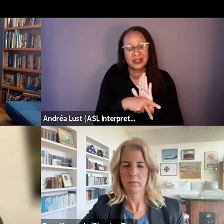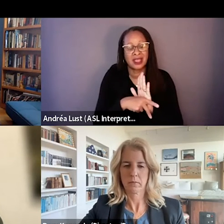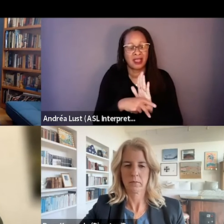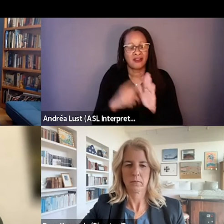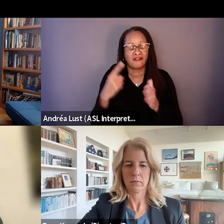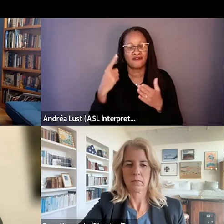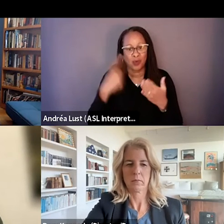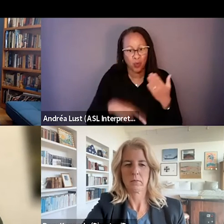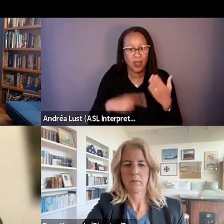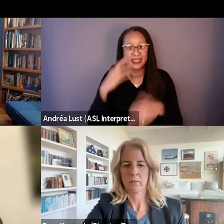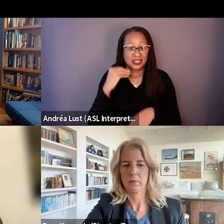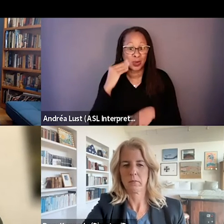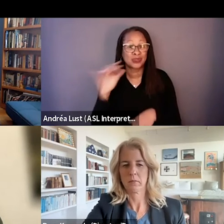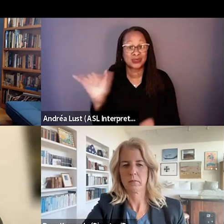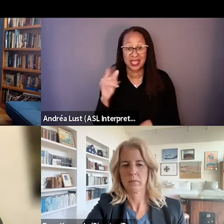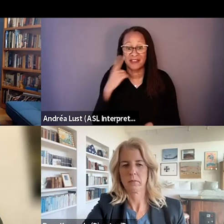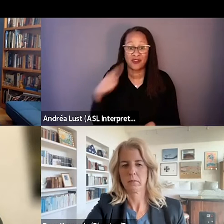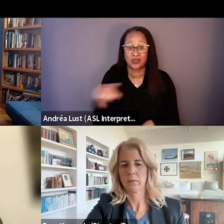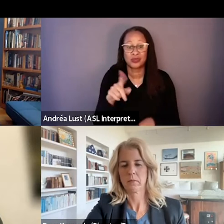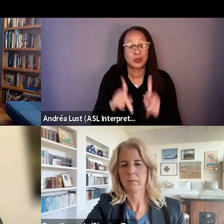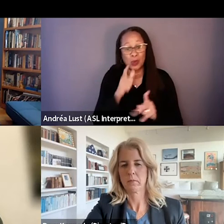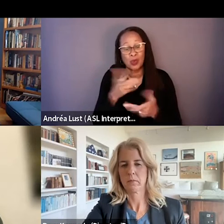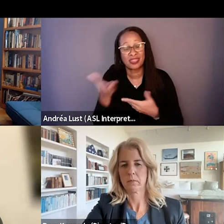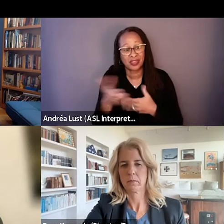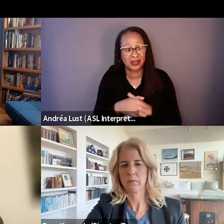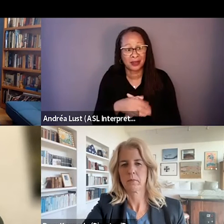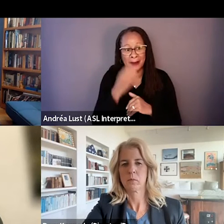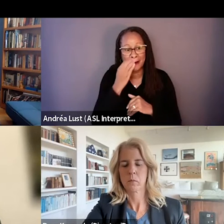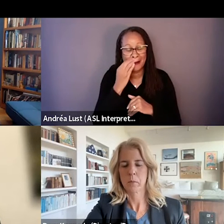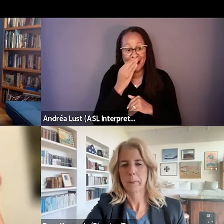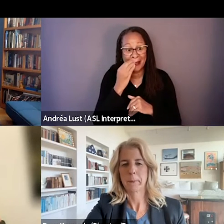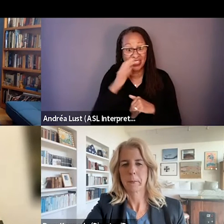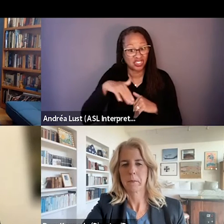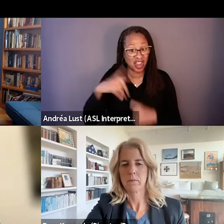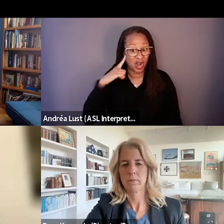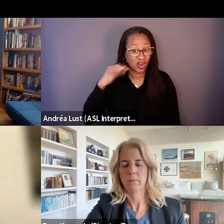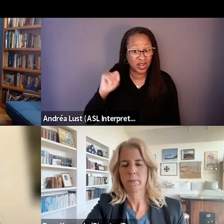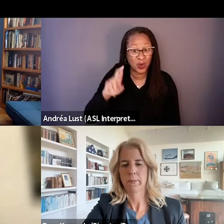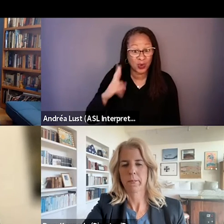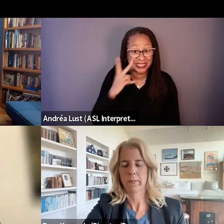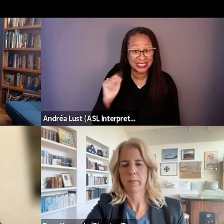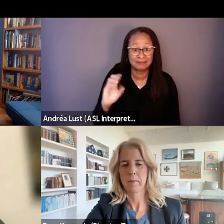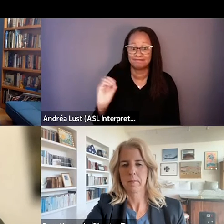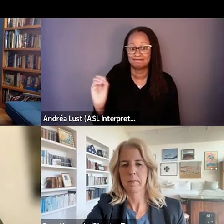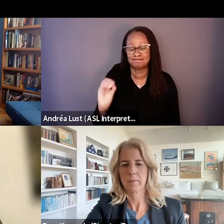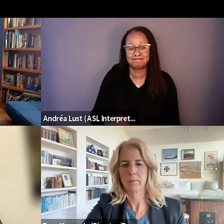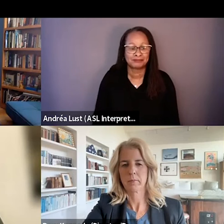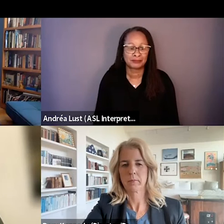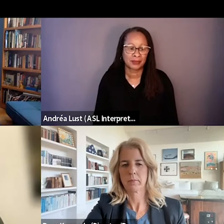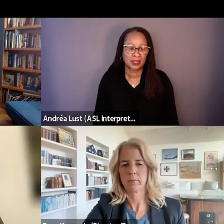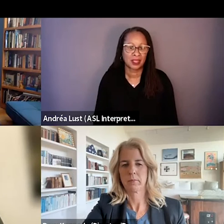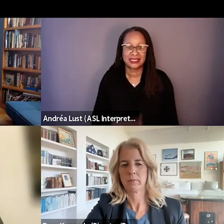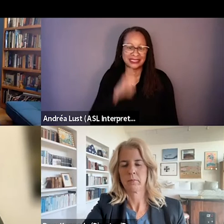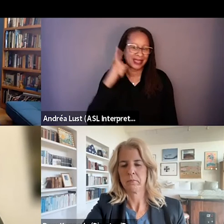actual experience was like for those who were there. Wow, so also, she hadn't even heard it or yeah, seen. Yeah, wow. I think it's not a